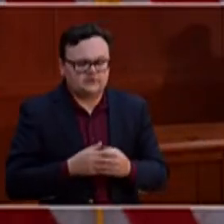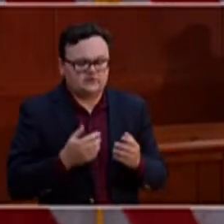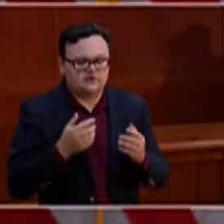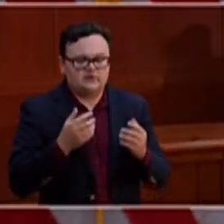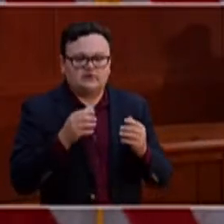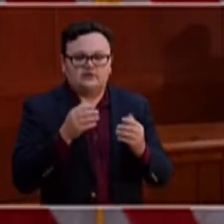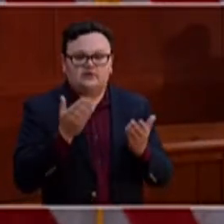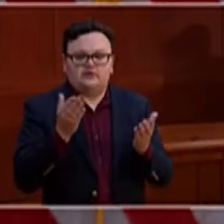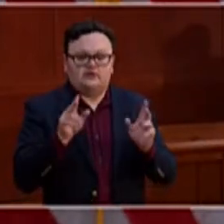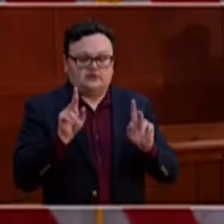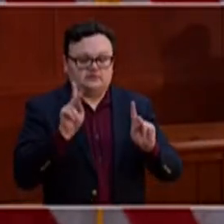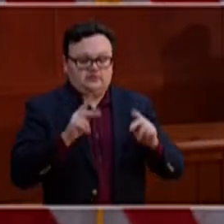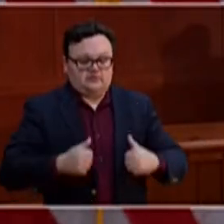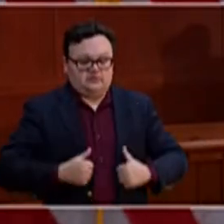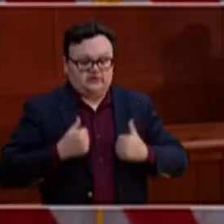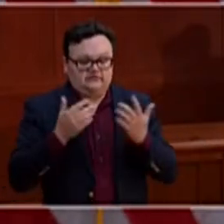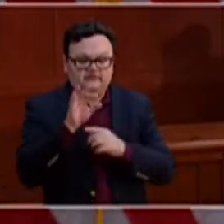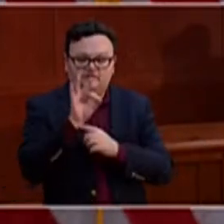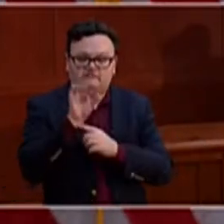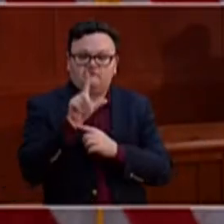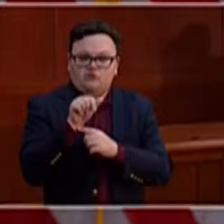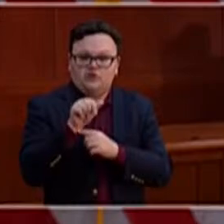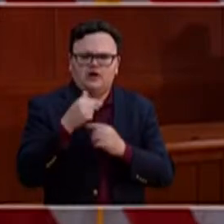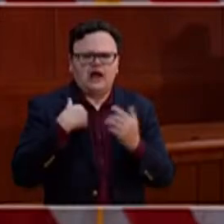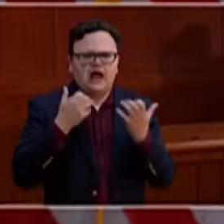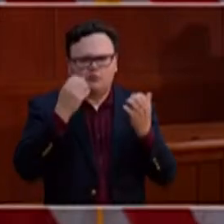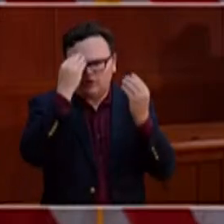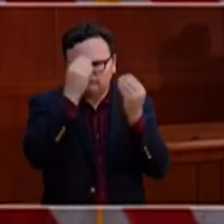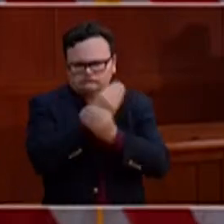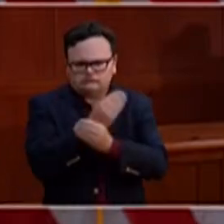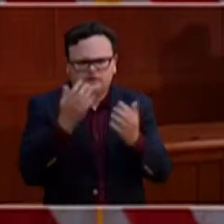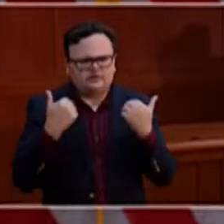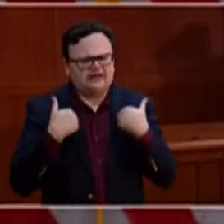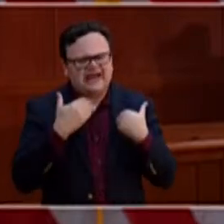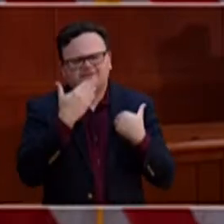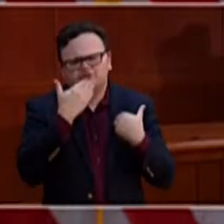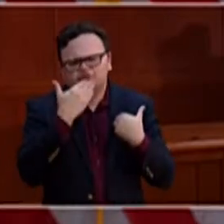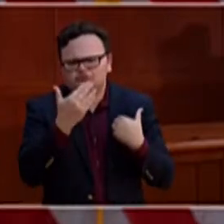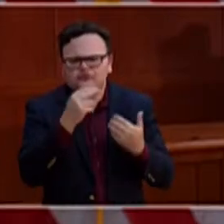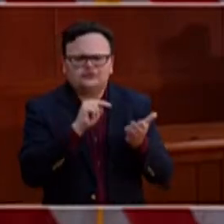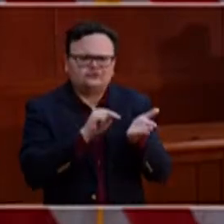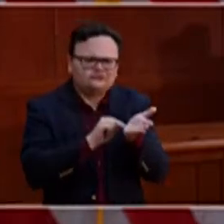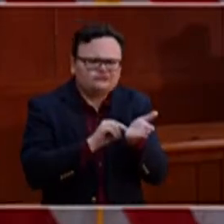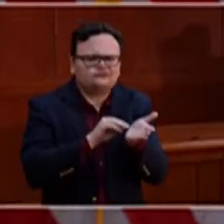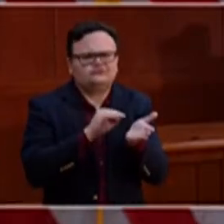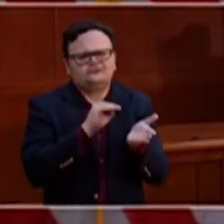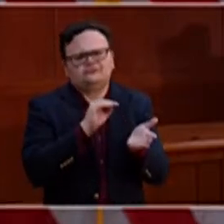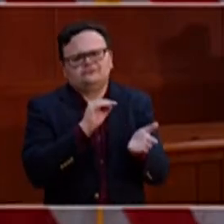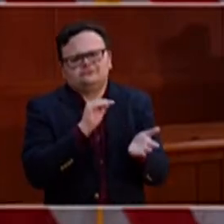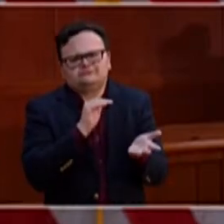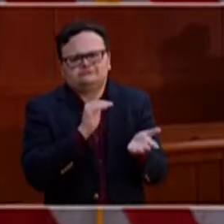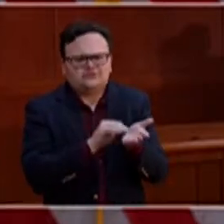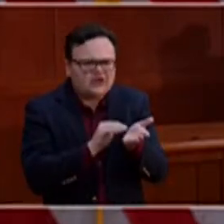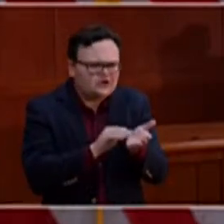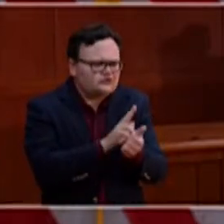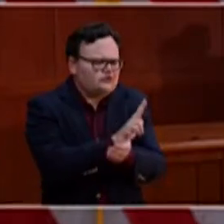that we've got a health system that's working. We've got folks who are in this fight, people that have thought very, I